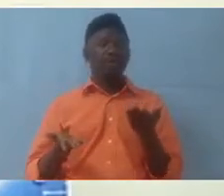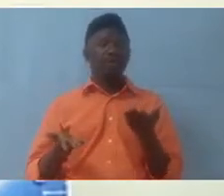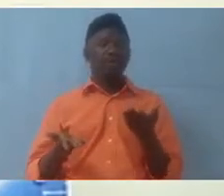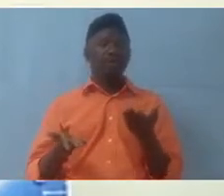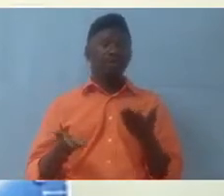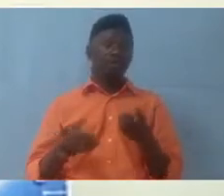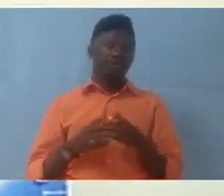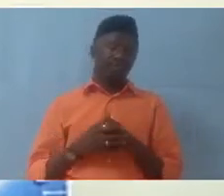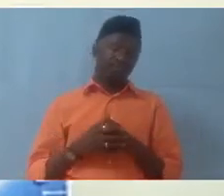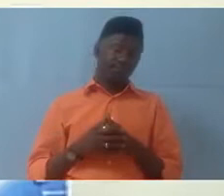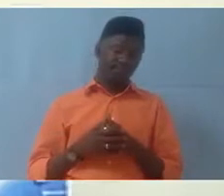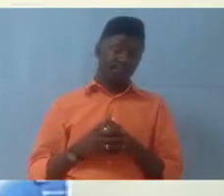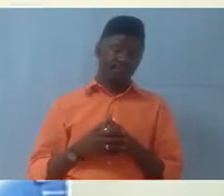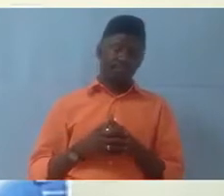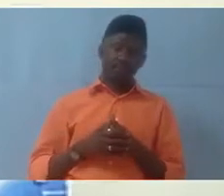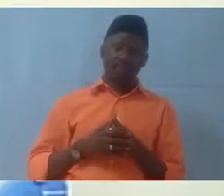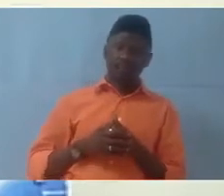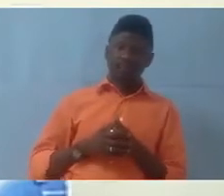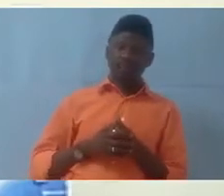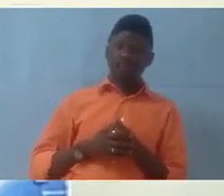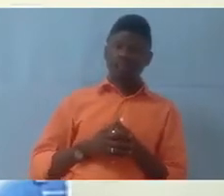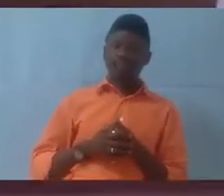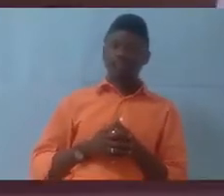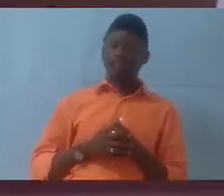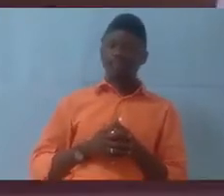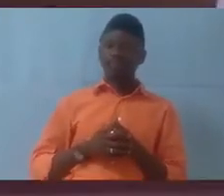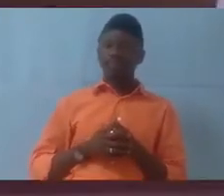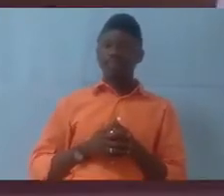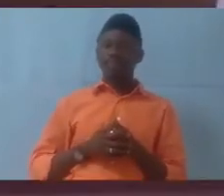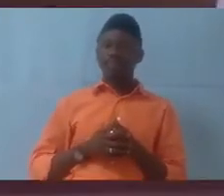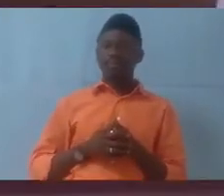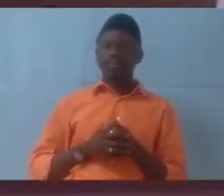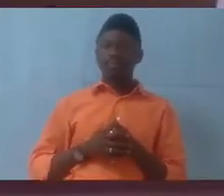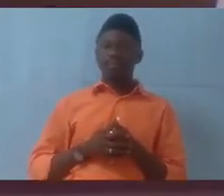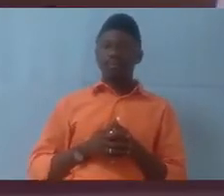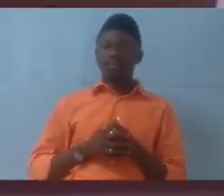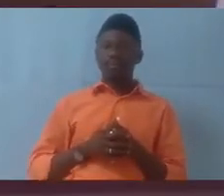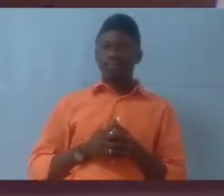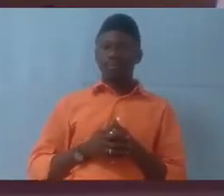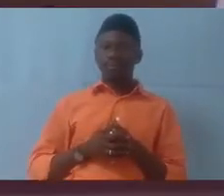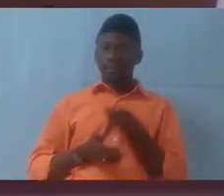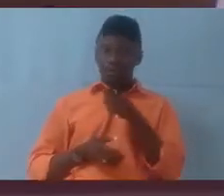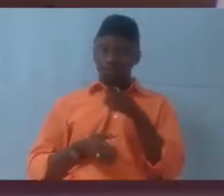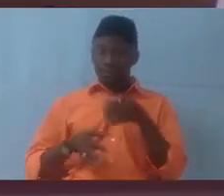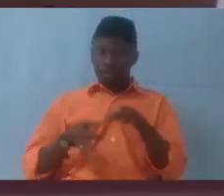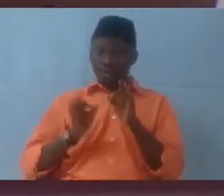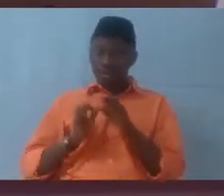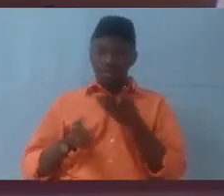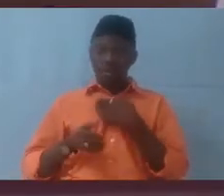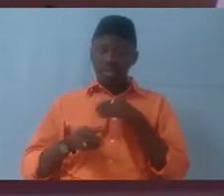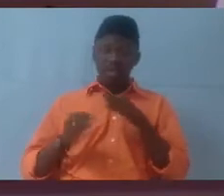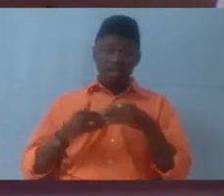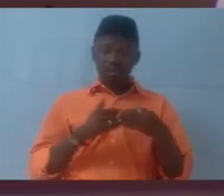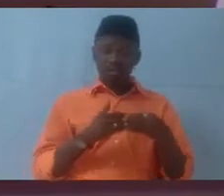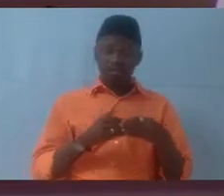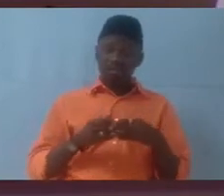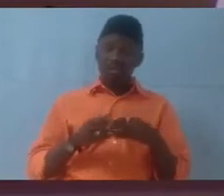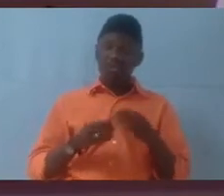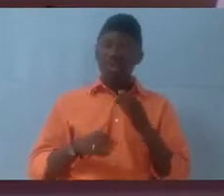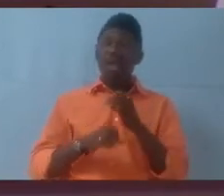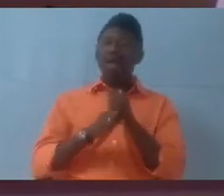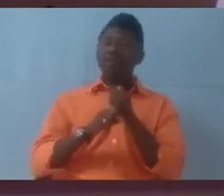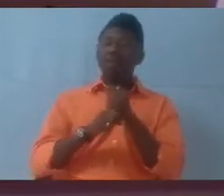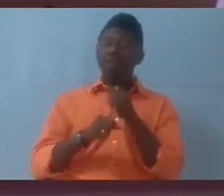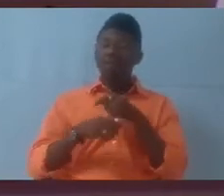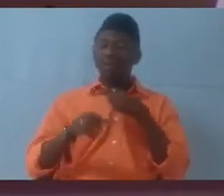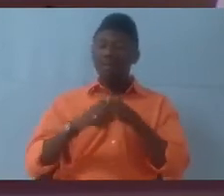nga wax deugal so yes go ahead counsel did he take any action to facilitate the release of your worship jaite ndax amna